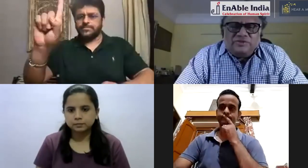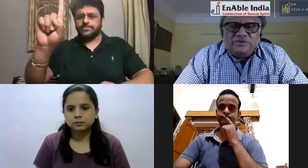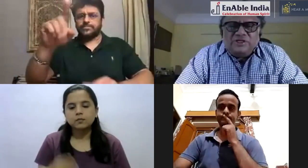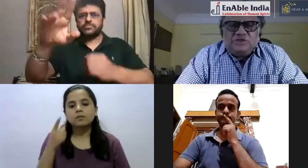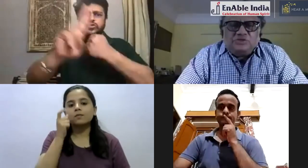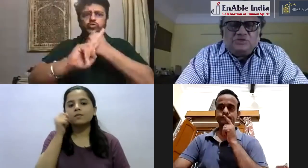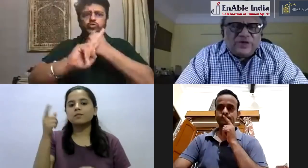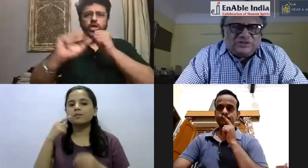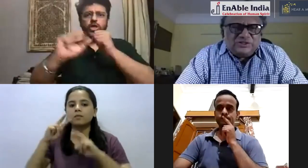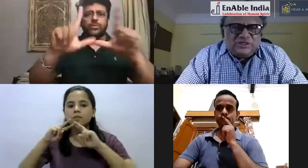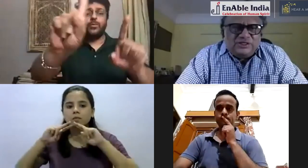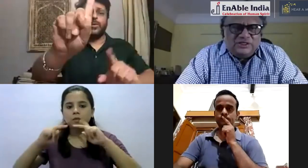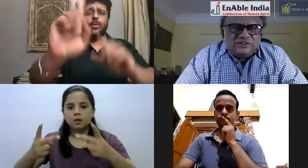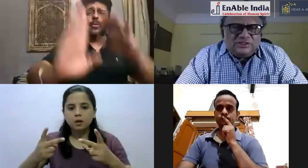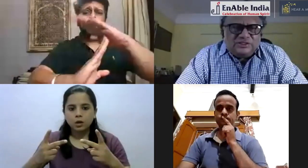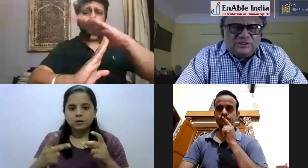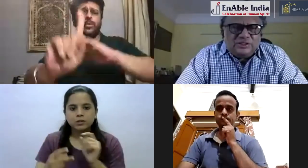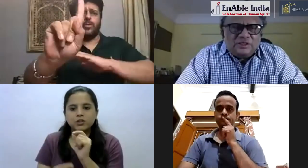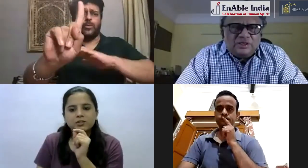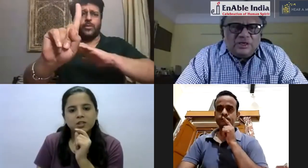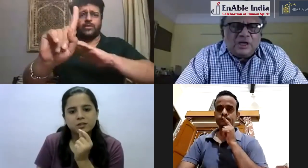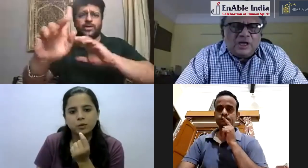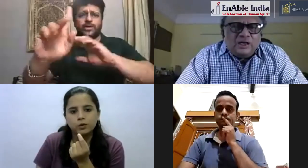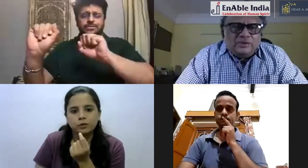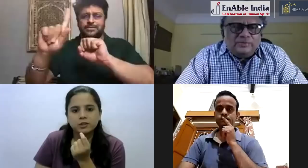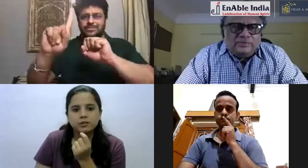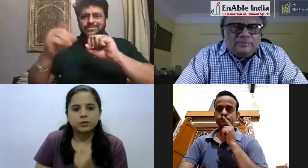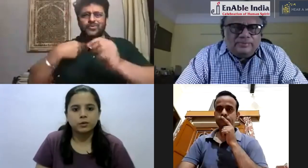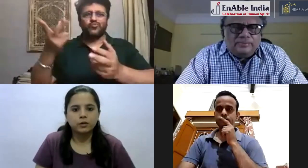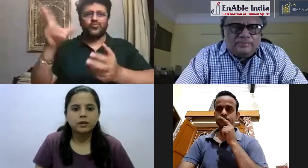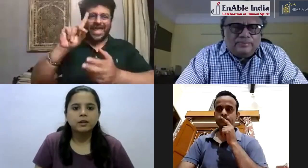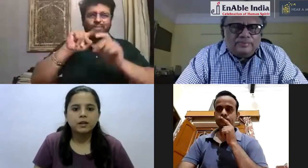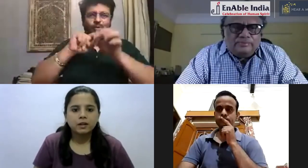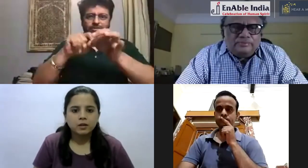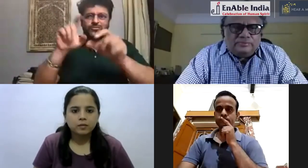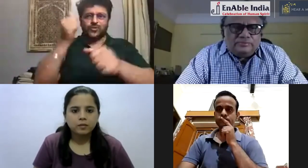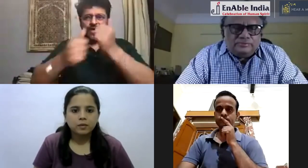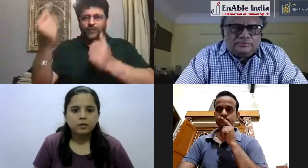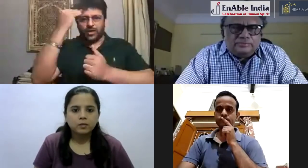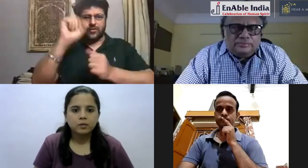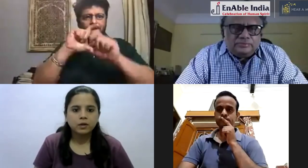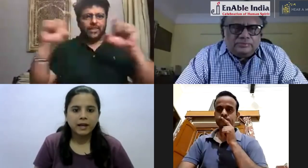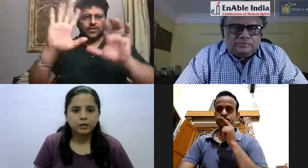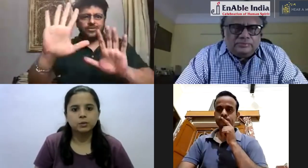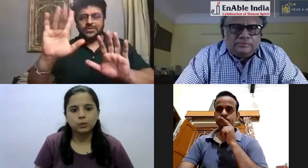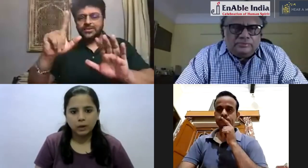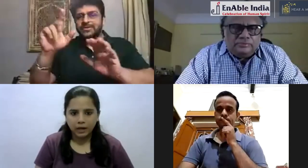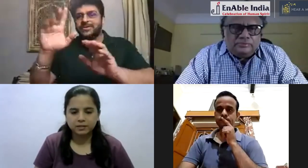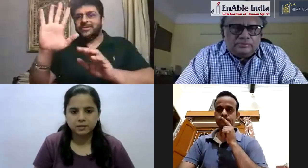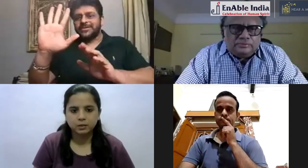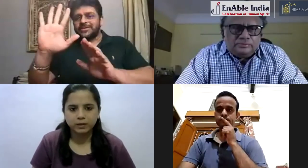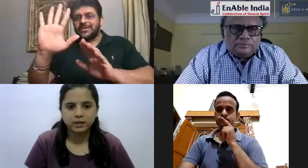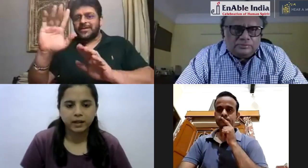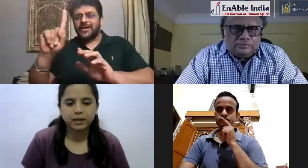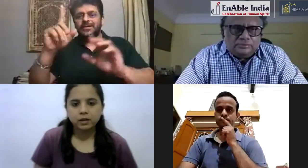See, these vaccines. Just hold on. Just hold on. We would like to